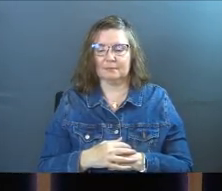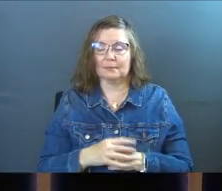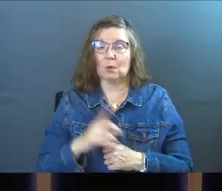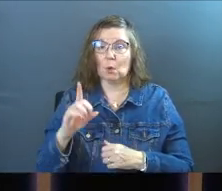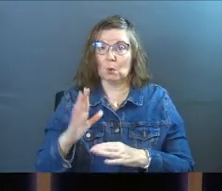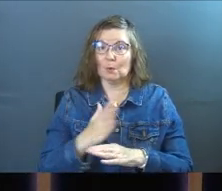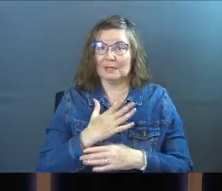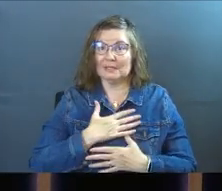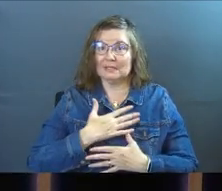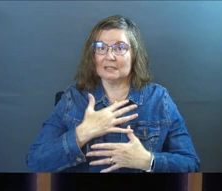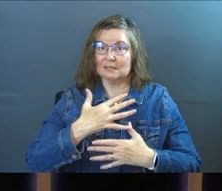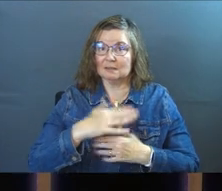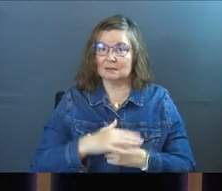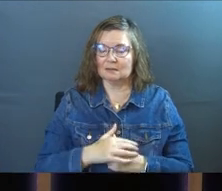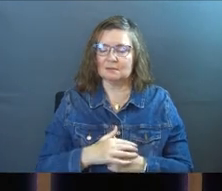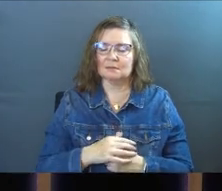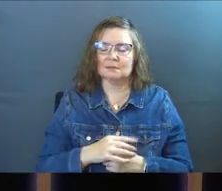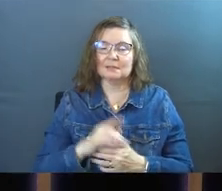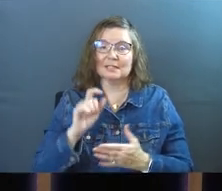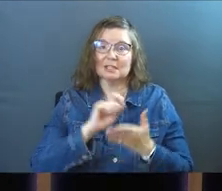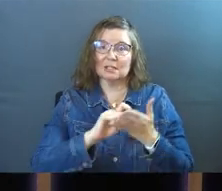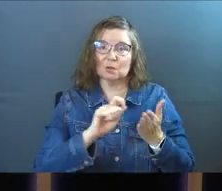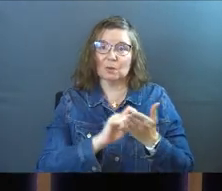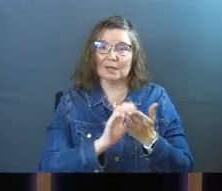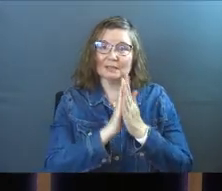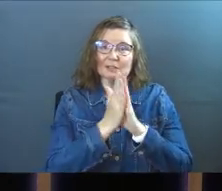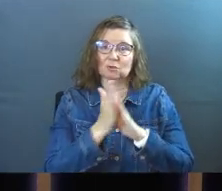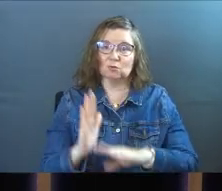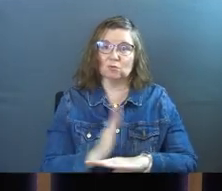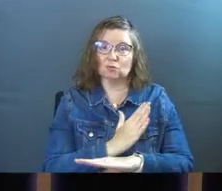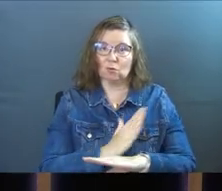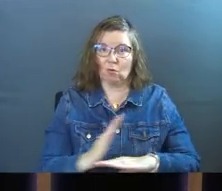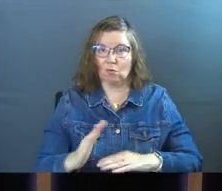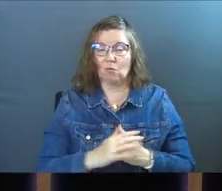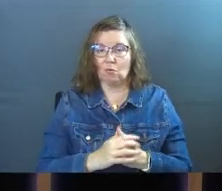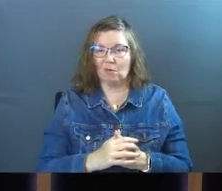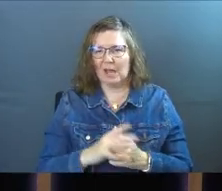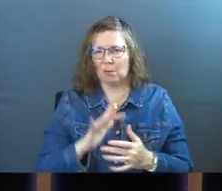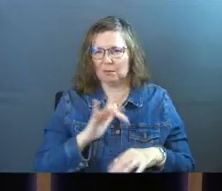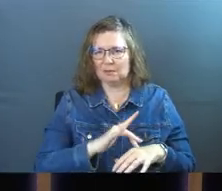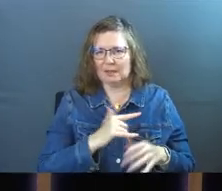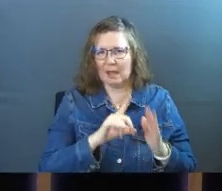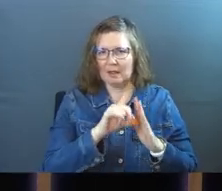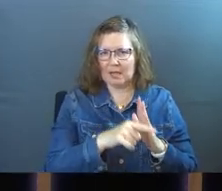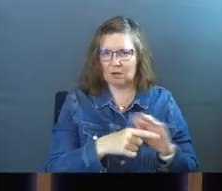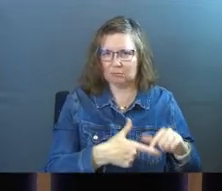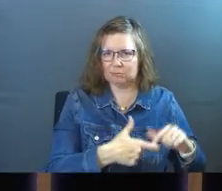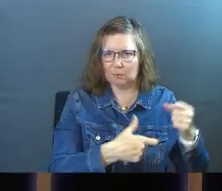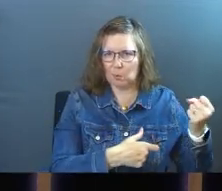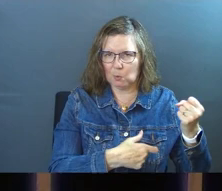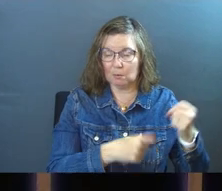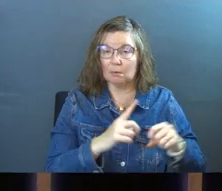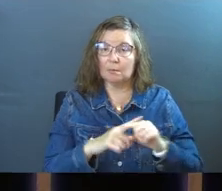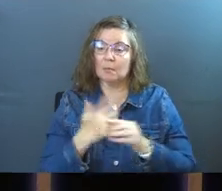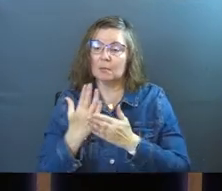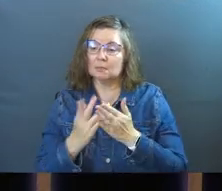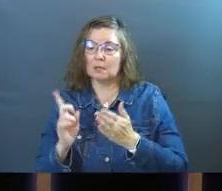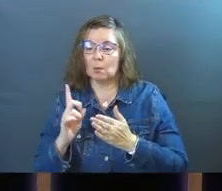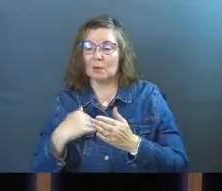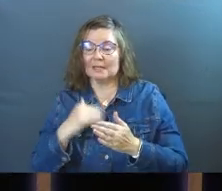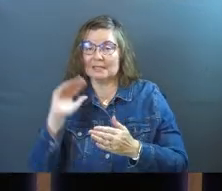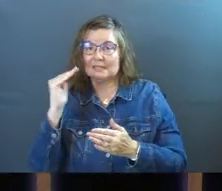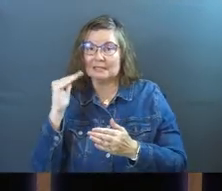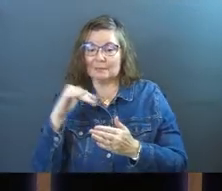So he sings it. He writes it into a song, and we're going to come back to that a little bit later. But somewhere,